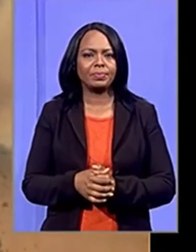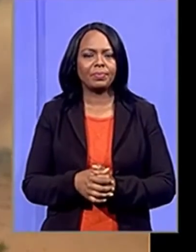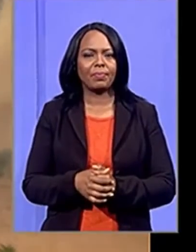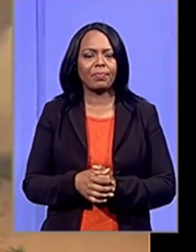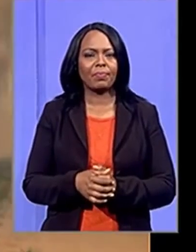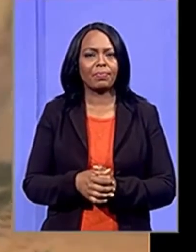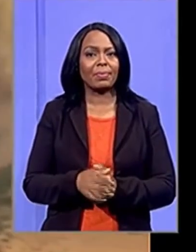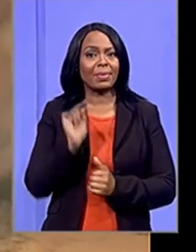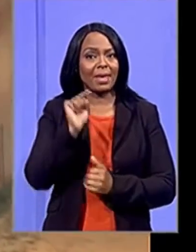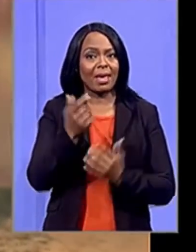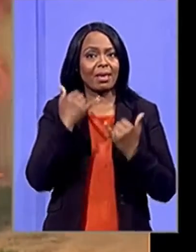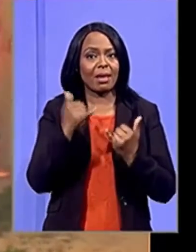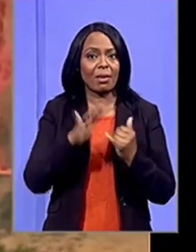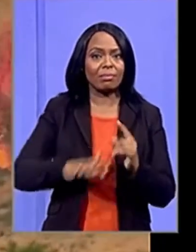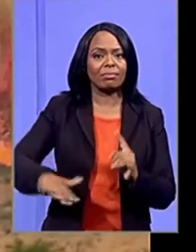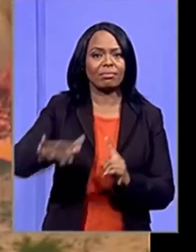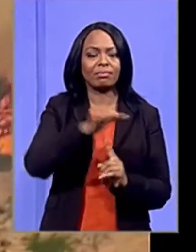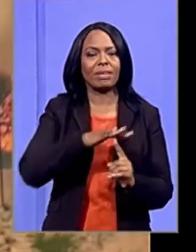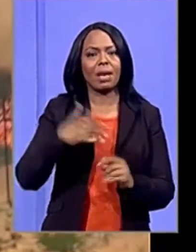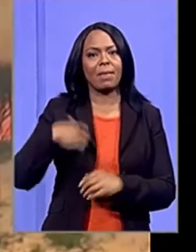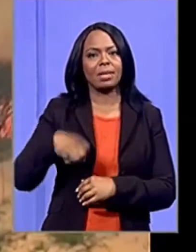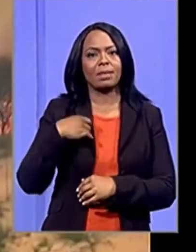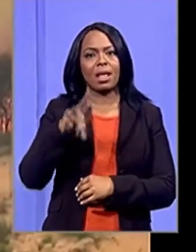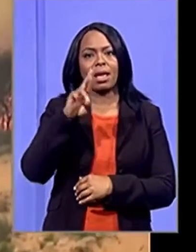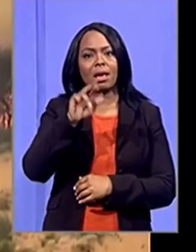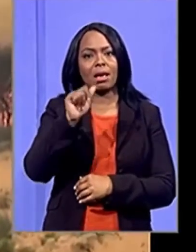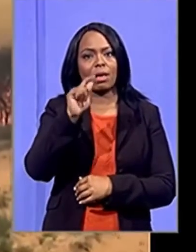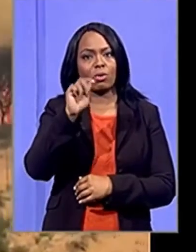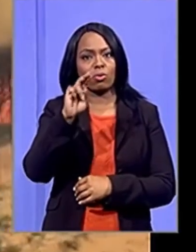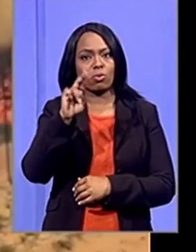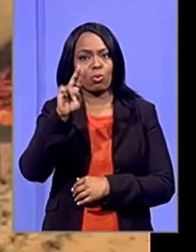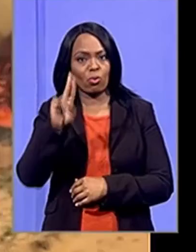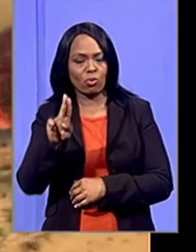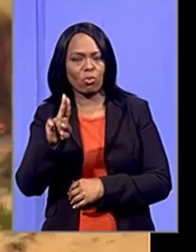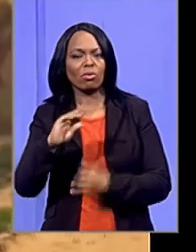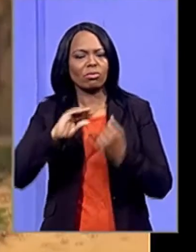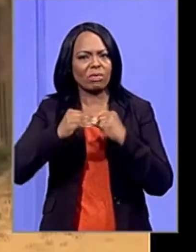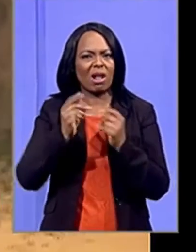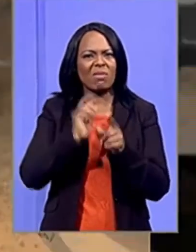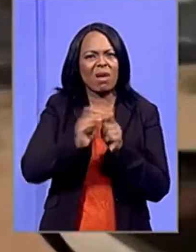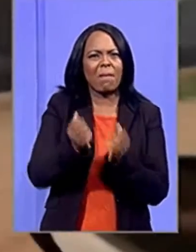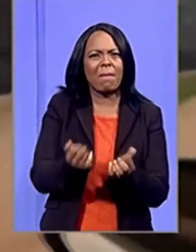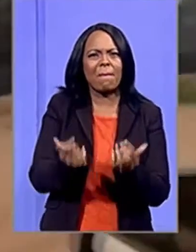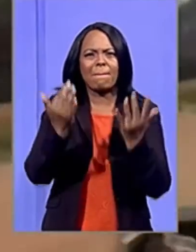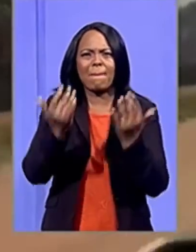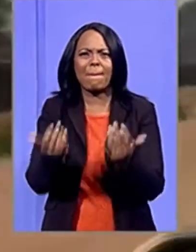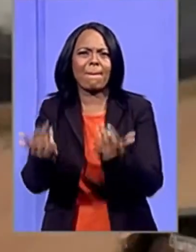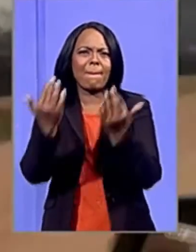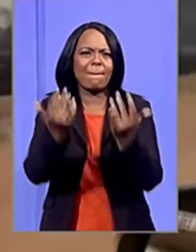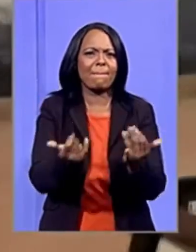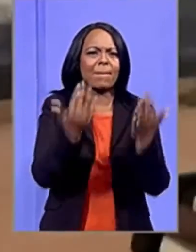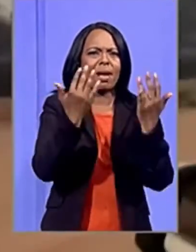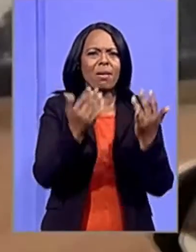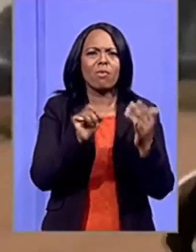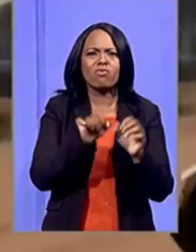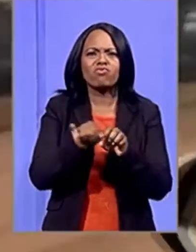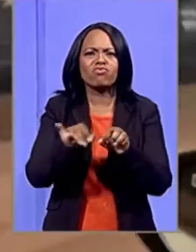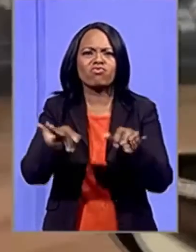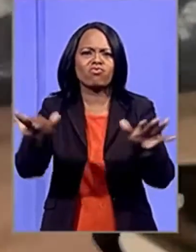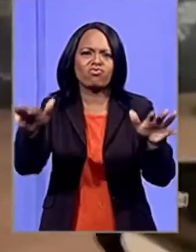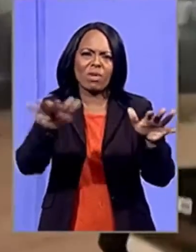Balemirui mo masepala wa selegae wa Ratlou ba ntse ba leka go lwantsha melelo e tsweletseng go lakaila dingwe